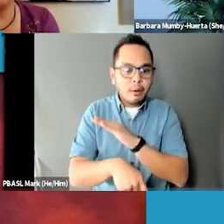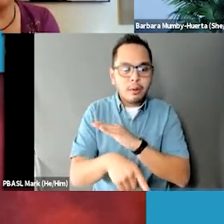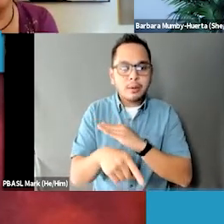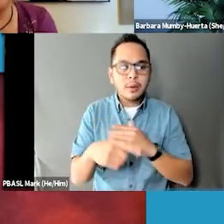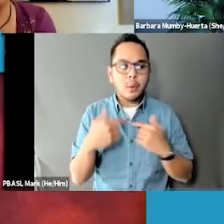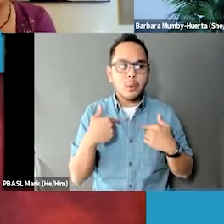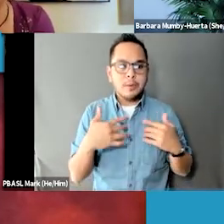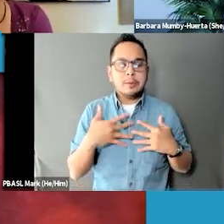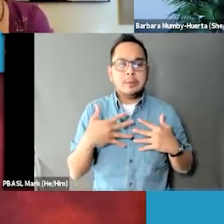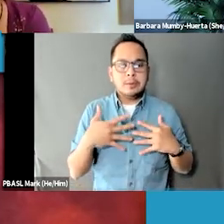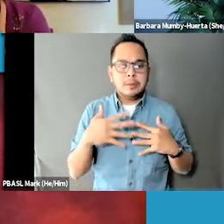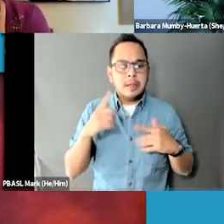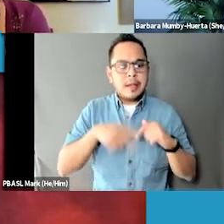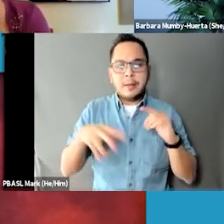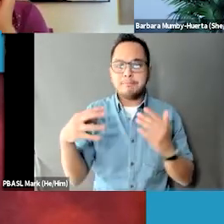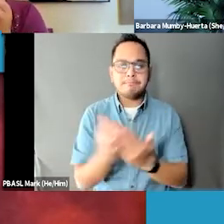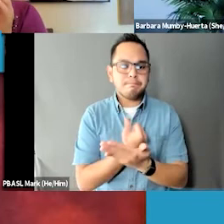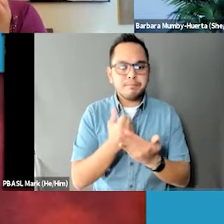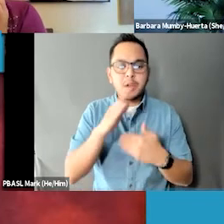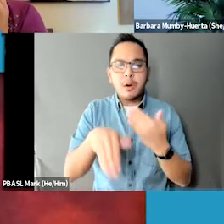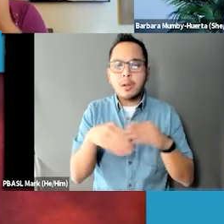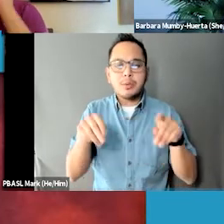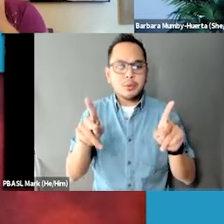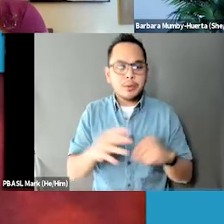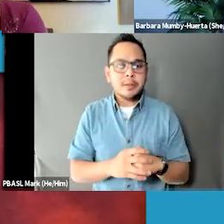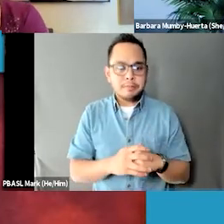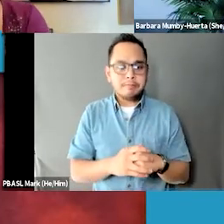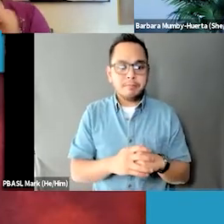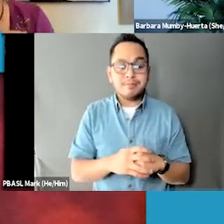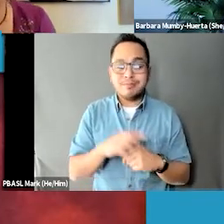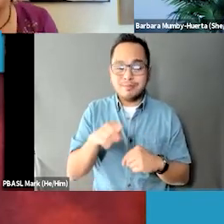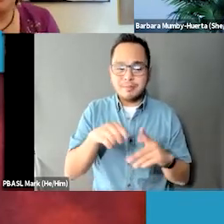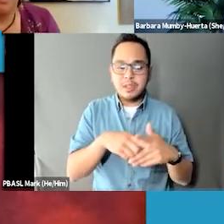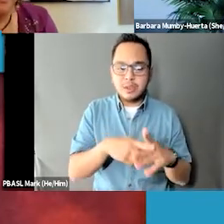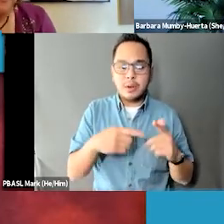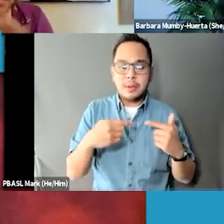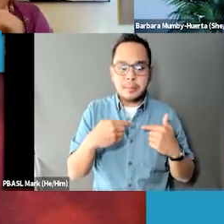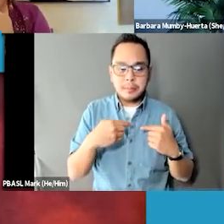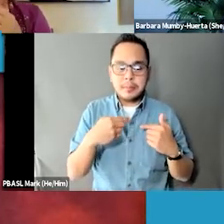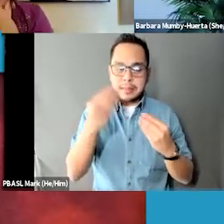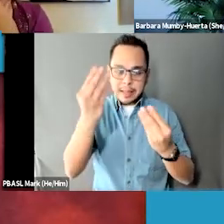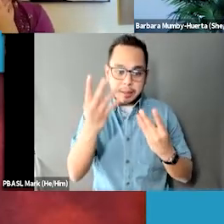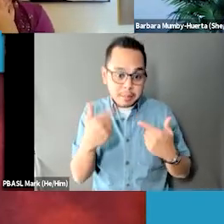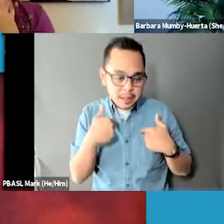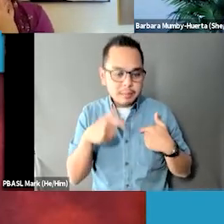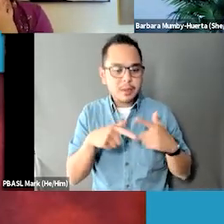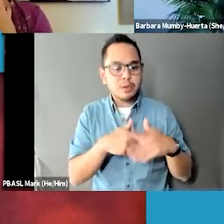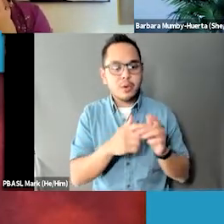advantage of all those opportunities. So this told me that we have to start with healing our women. Next slide.